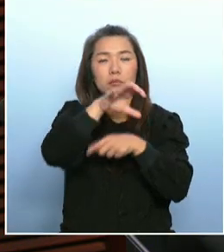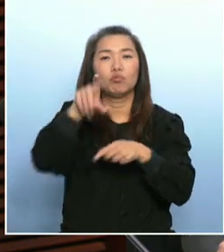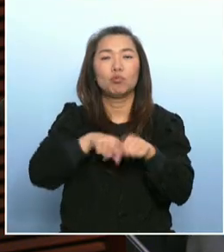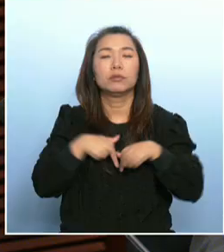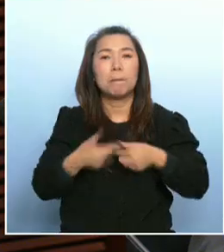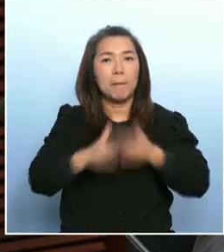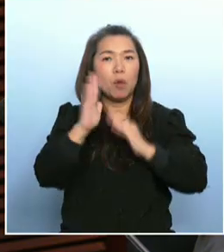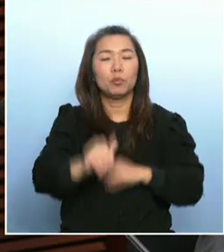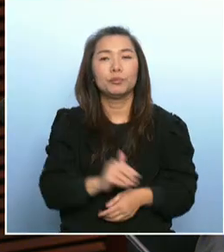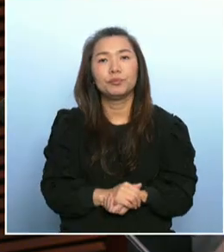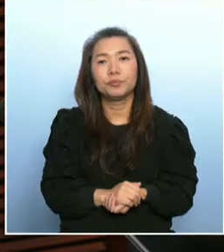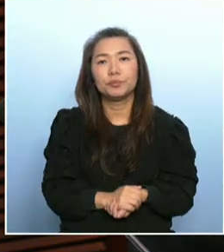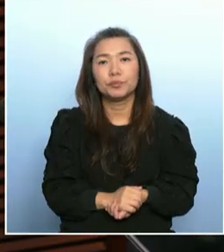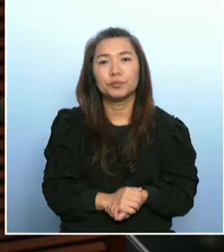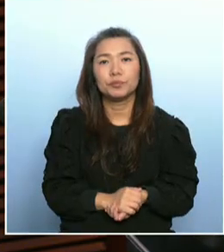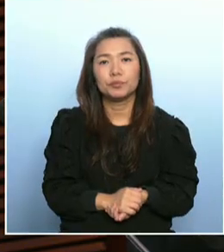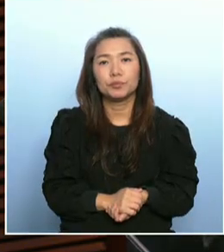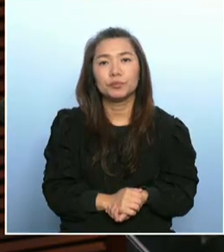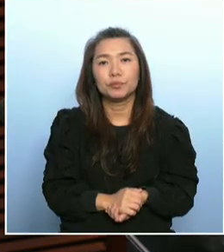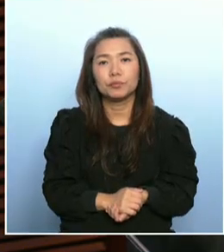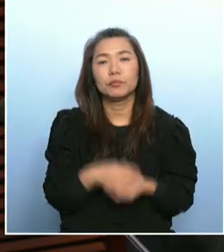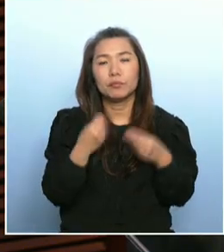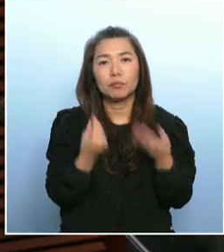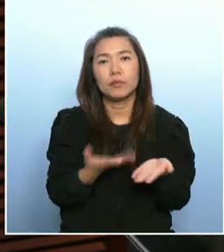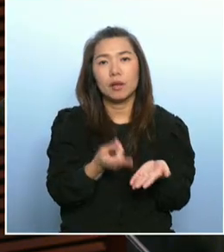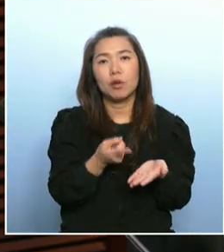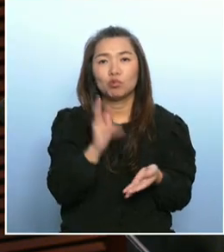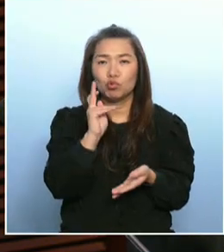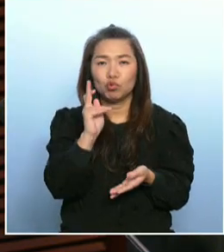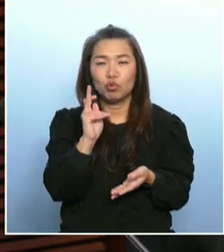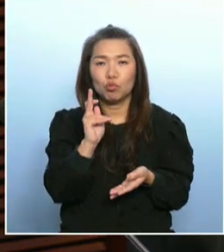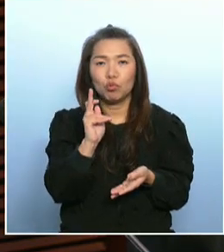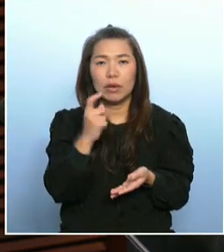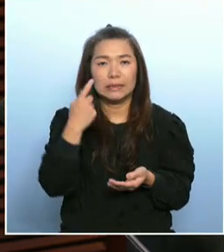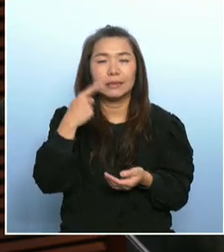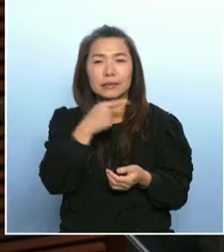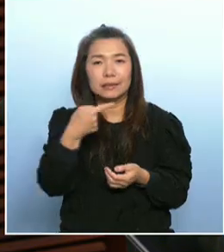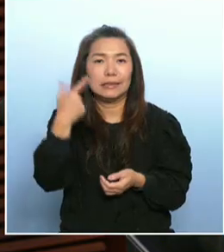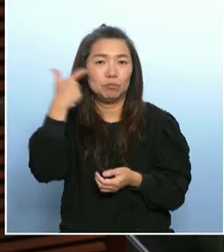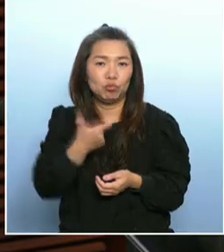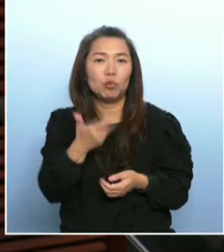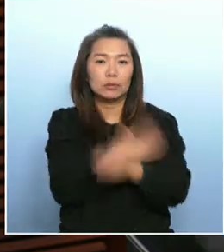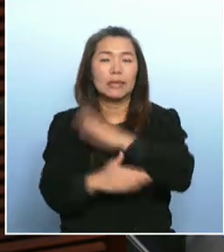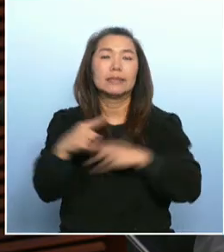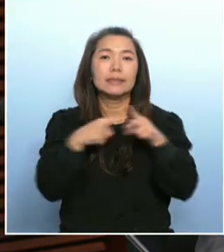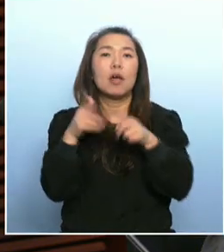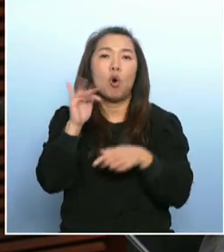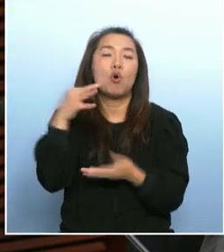to provide for some 14 such rehabilitation centers in different districts for